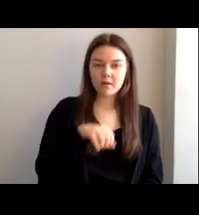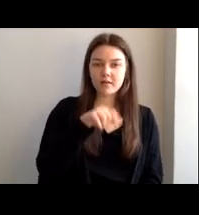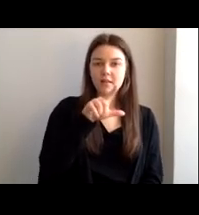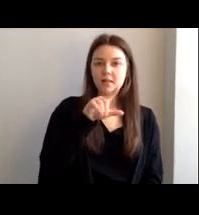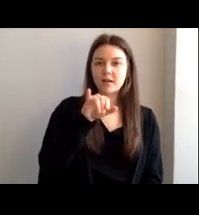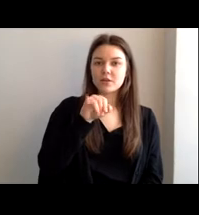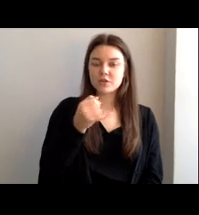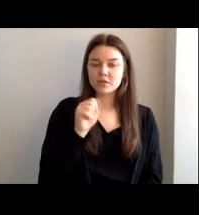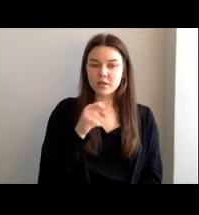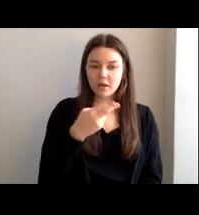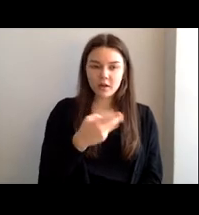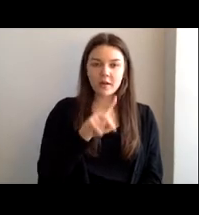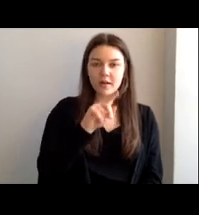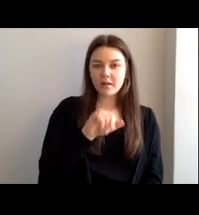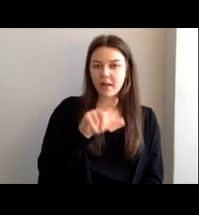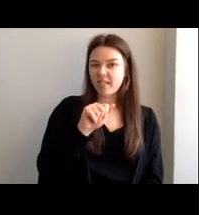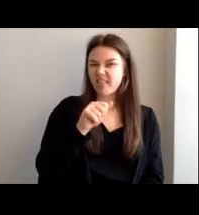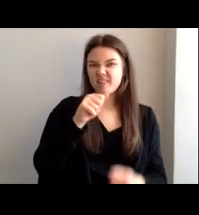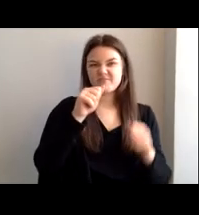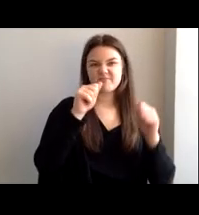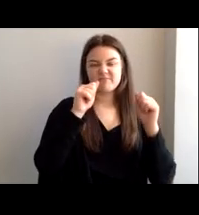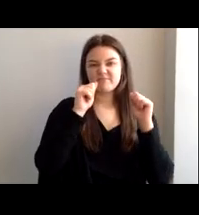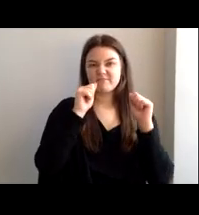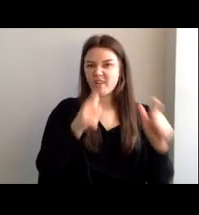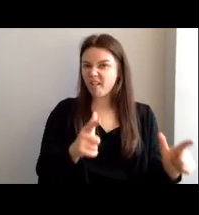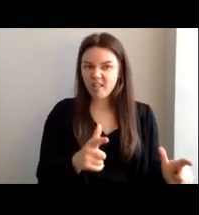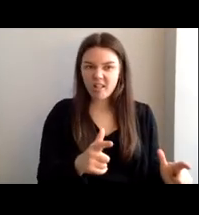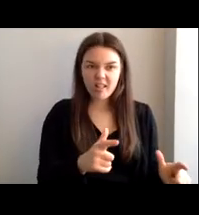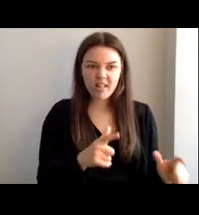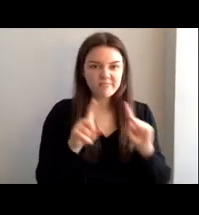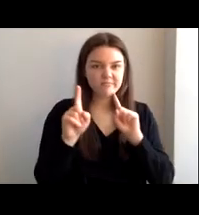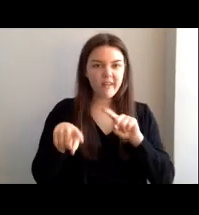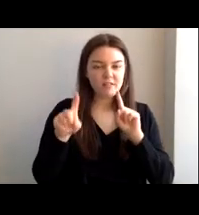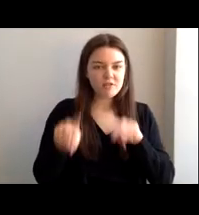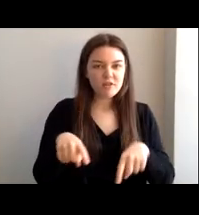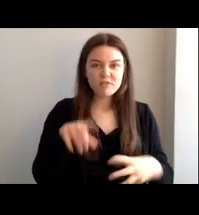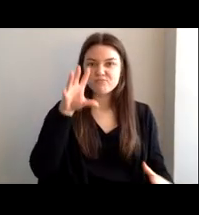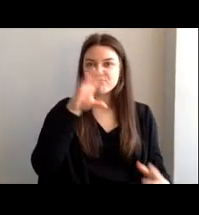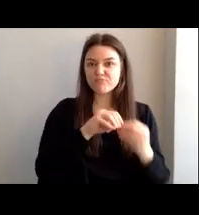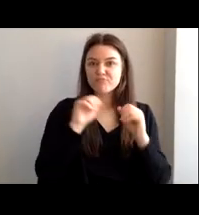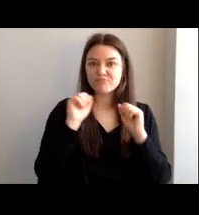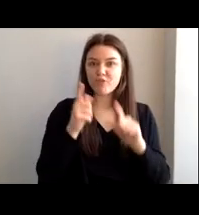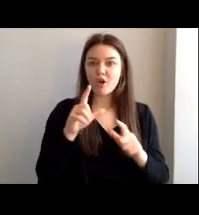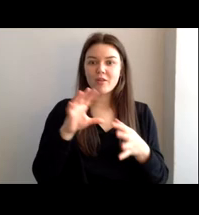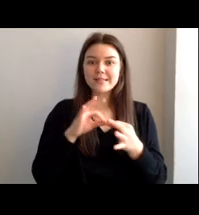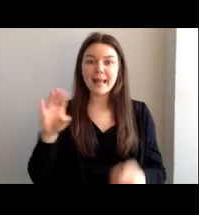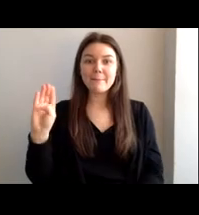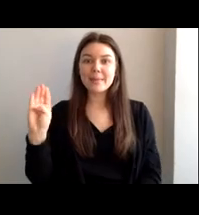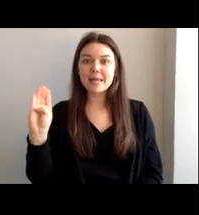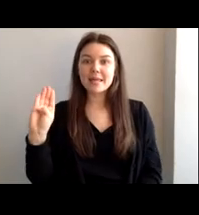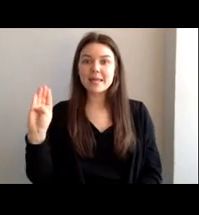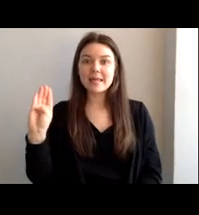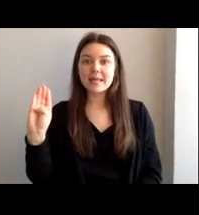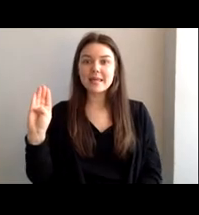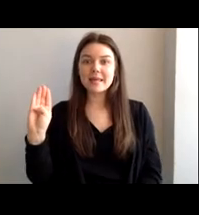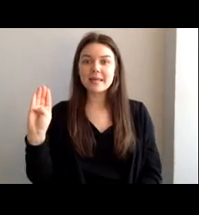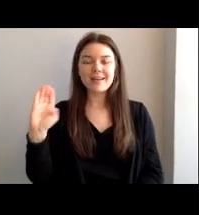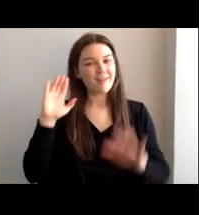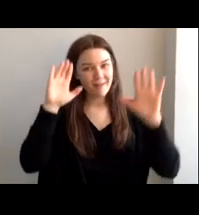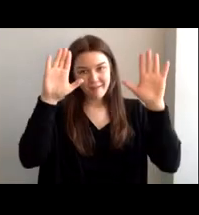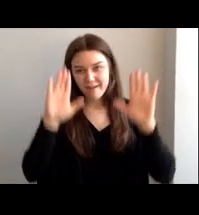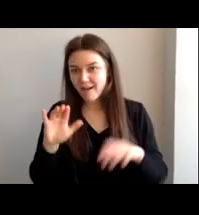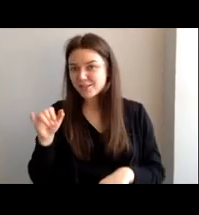Brina, Josephine, everybody, Leighton, Janet, everyone is saying B. Awesome job, you guys.